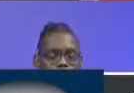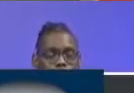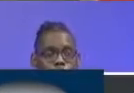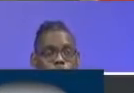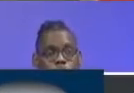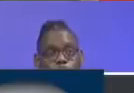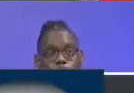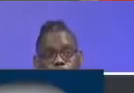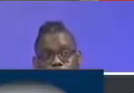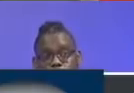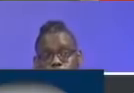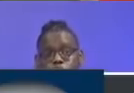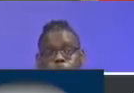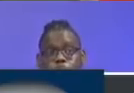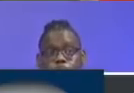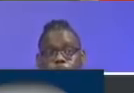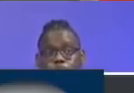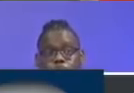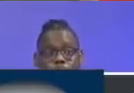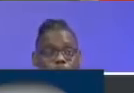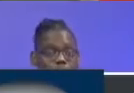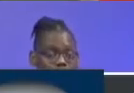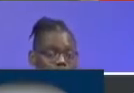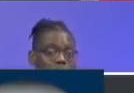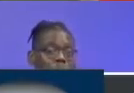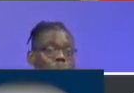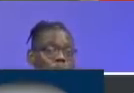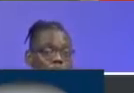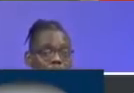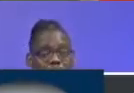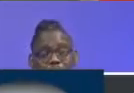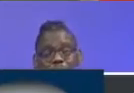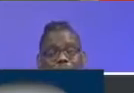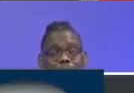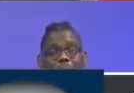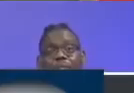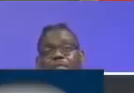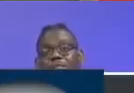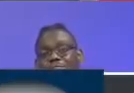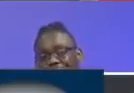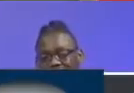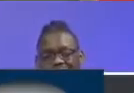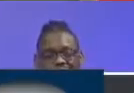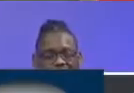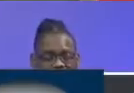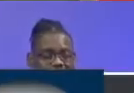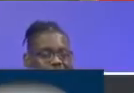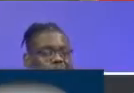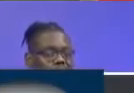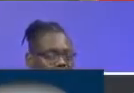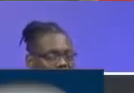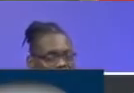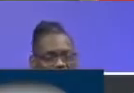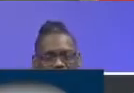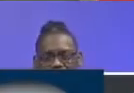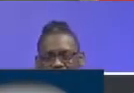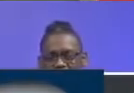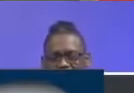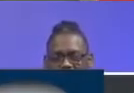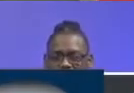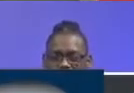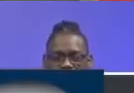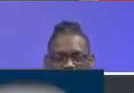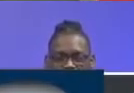and tomorrow, there's no promise to that. A lot of it depends